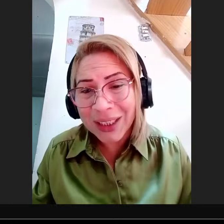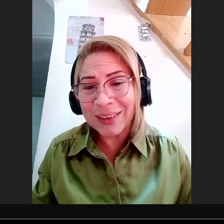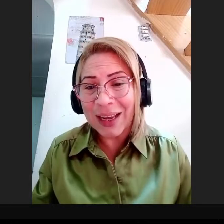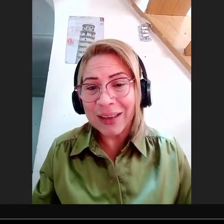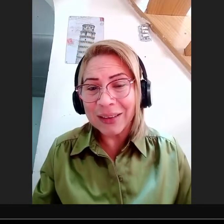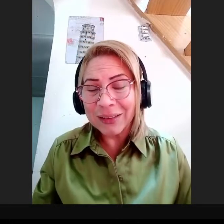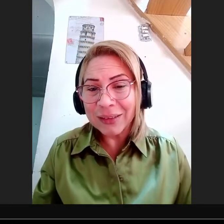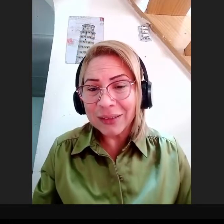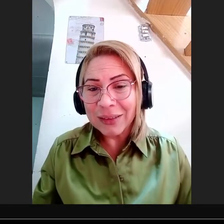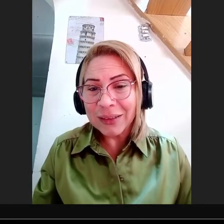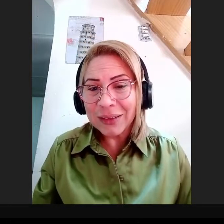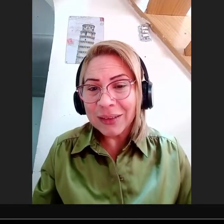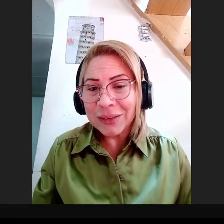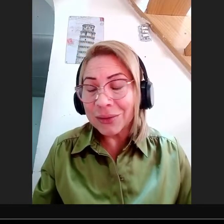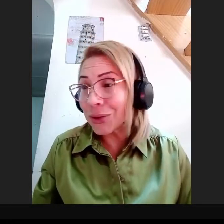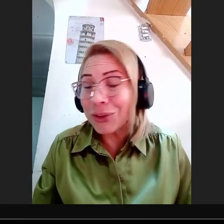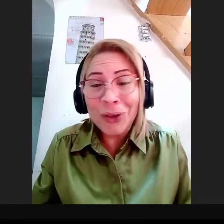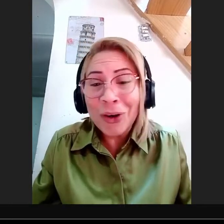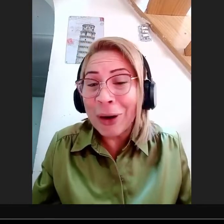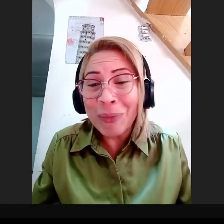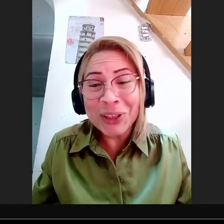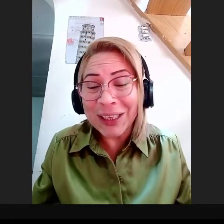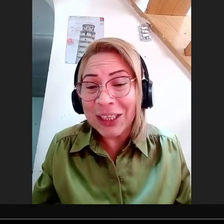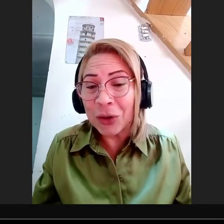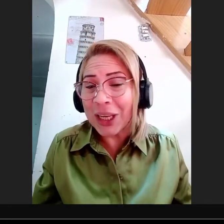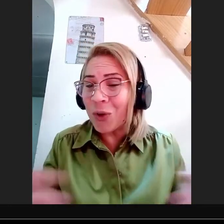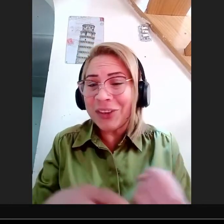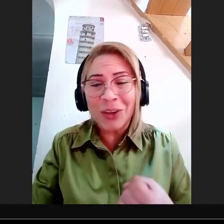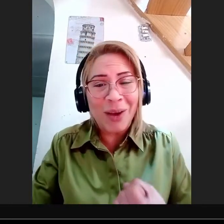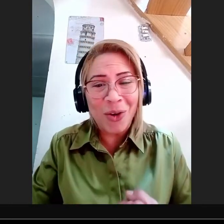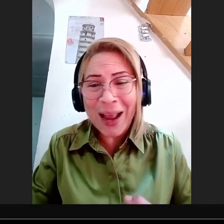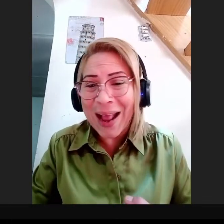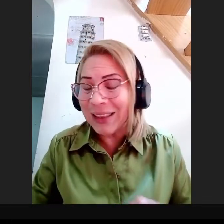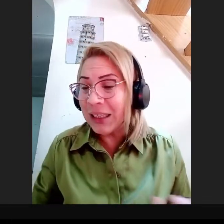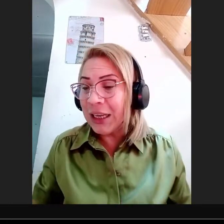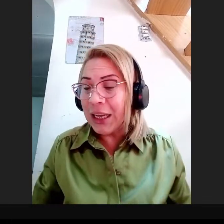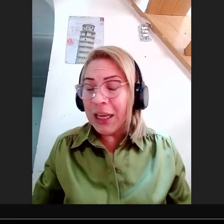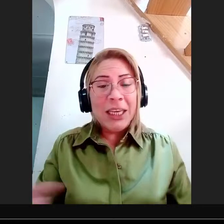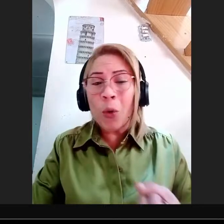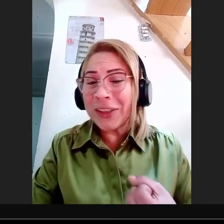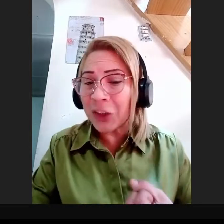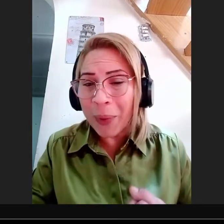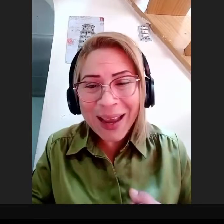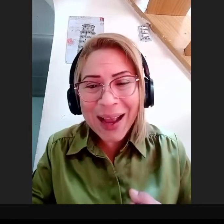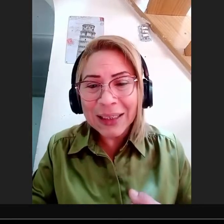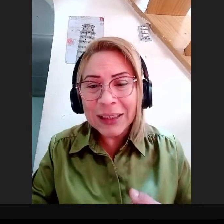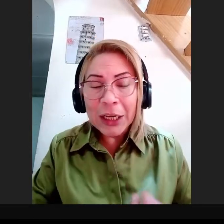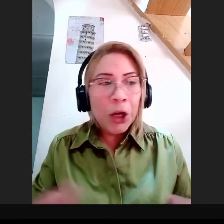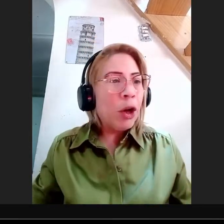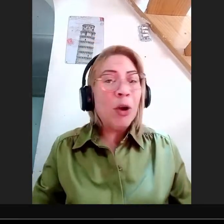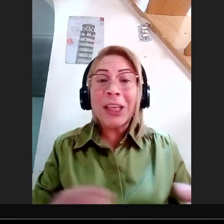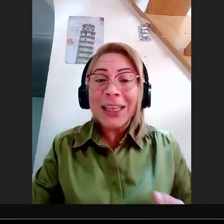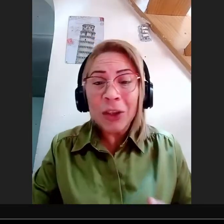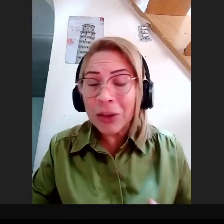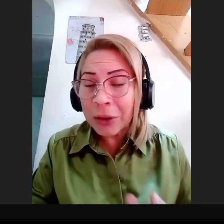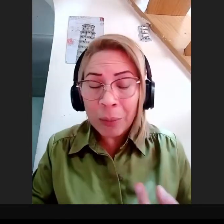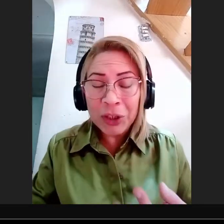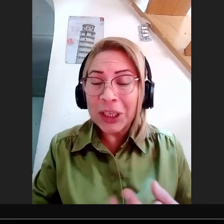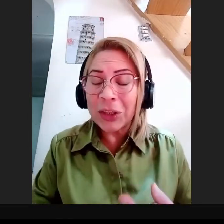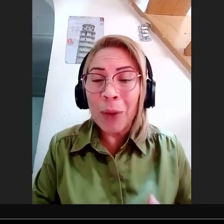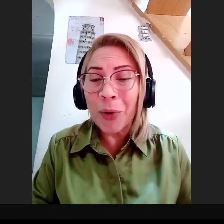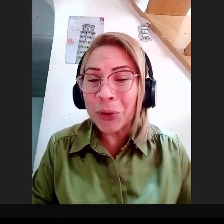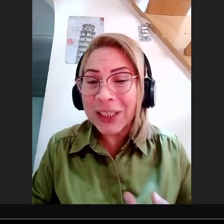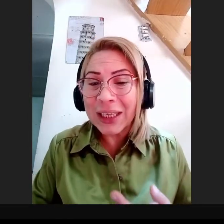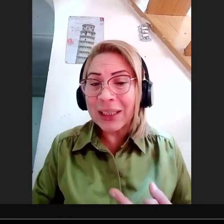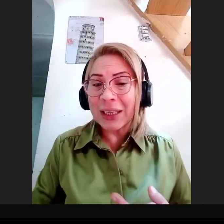1% of human trafficking survivors have seen justice. We haven't seen justice, not